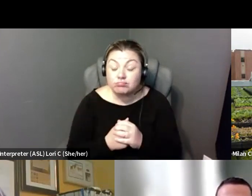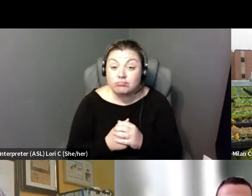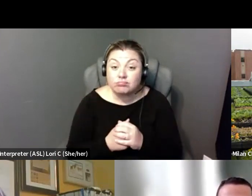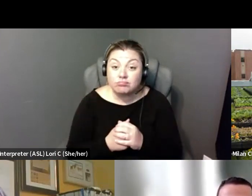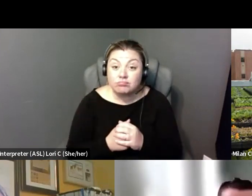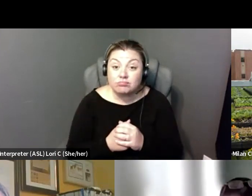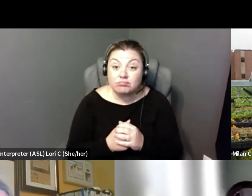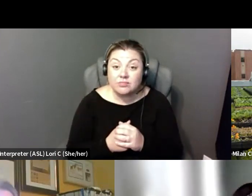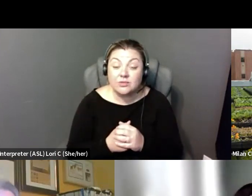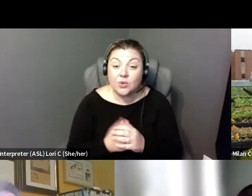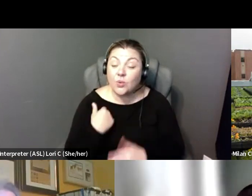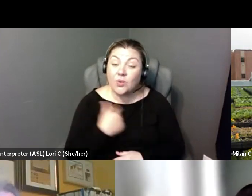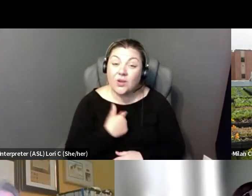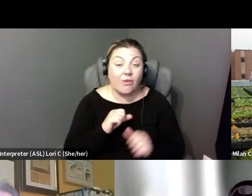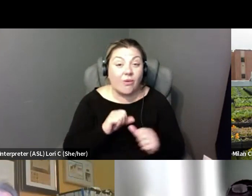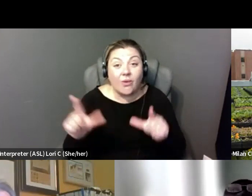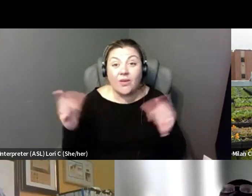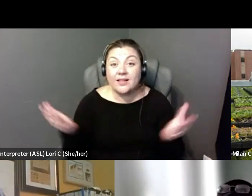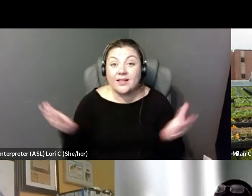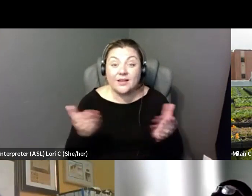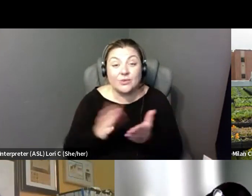on an equity journey. We are certainly